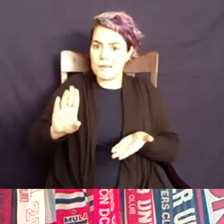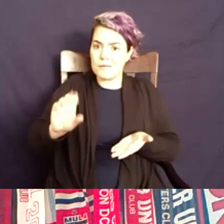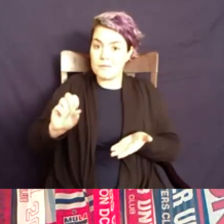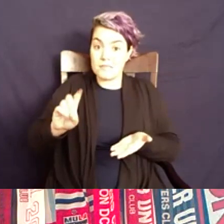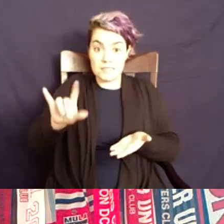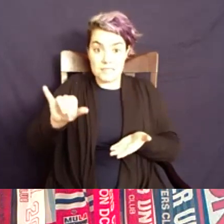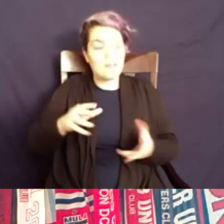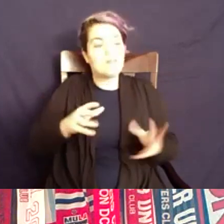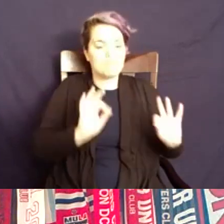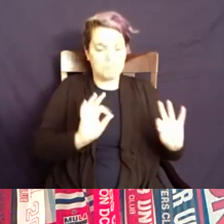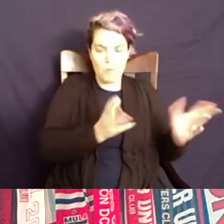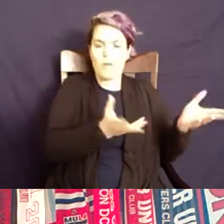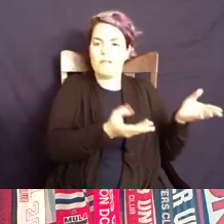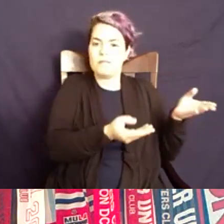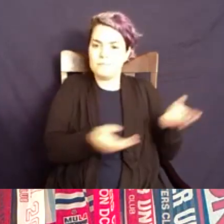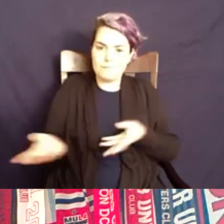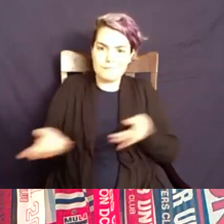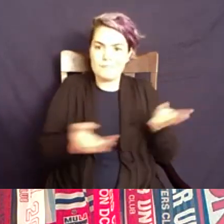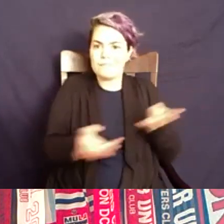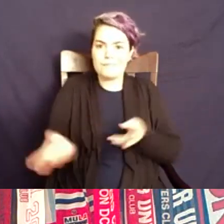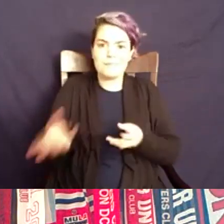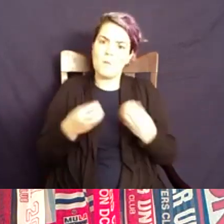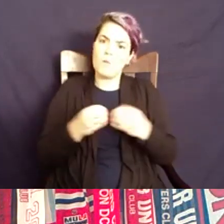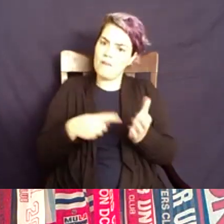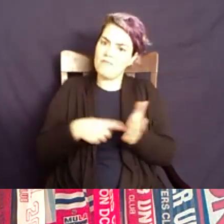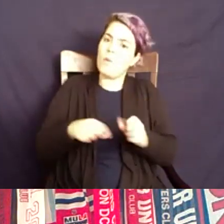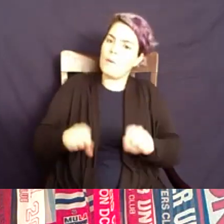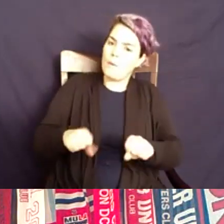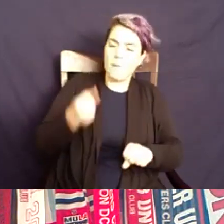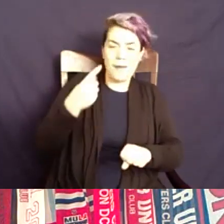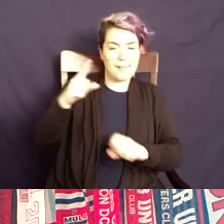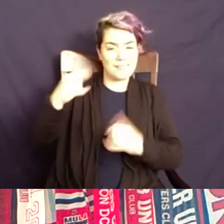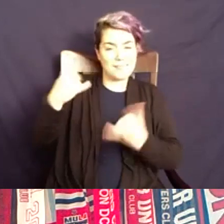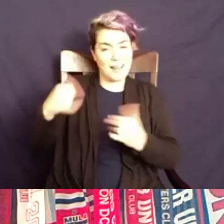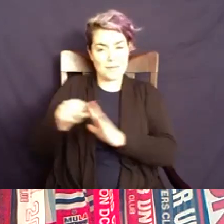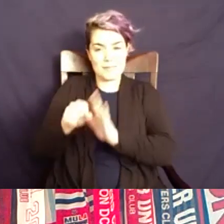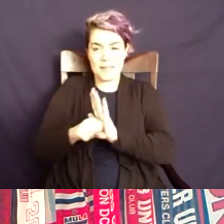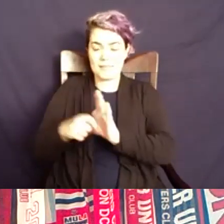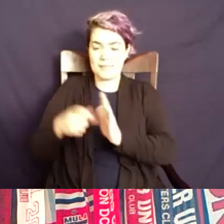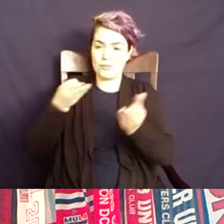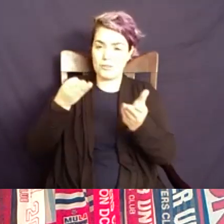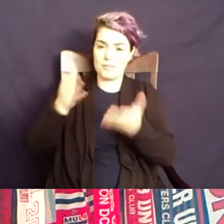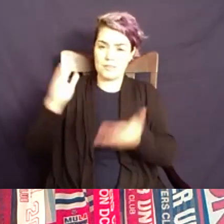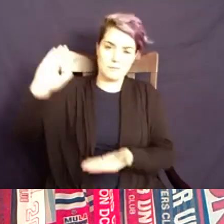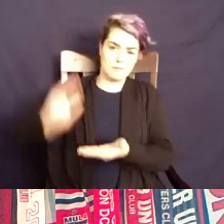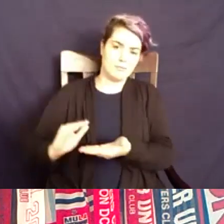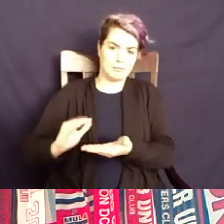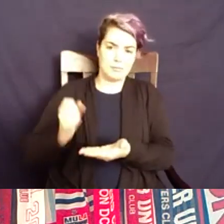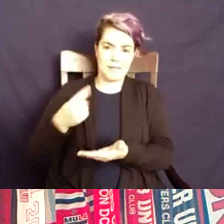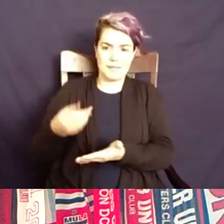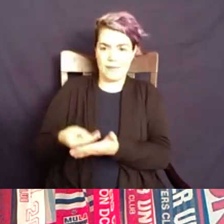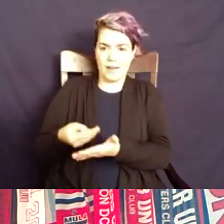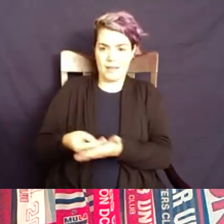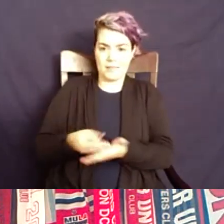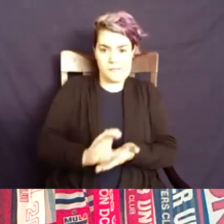know that, you know, states are cutting services now because of the funds that they've had to spend